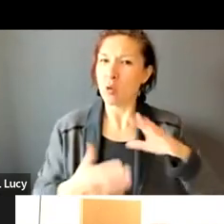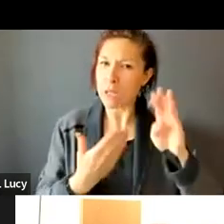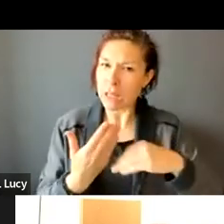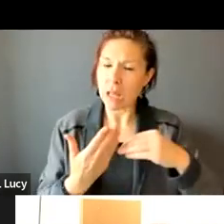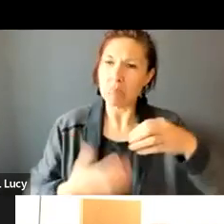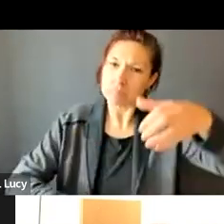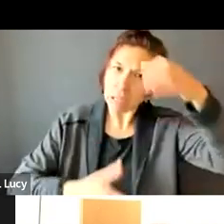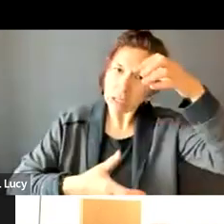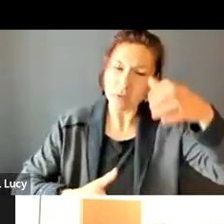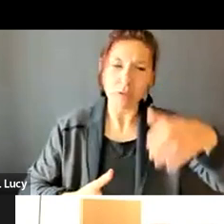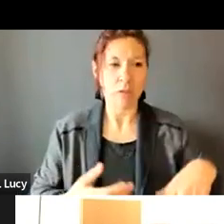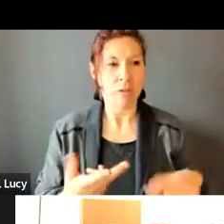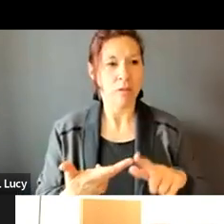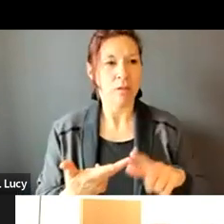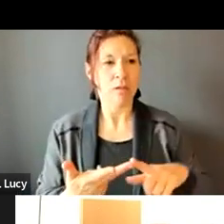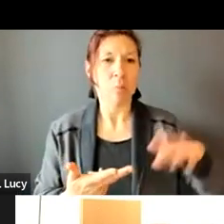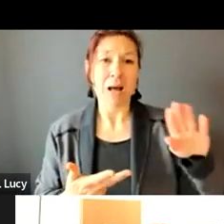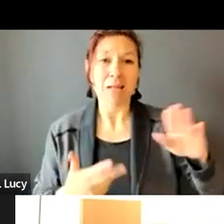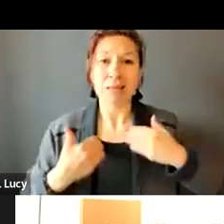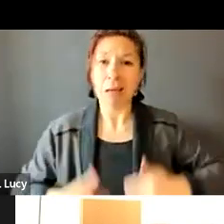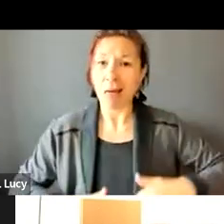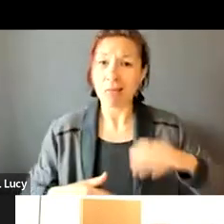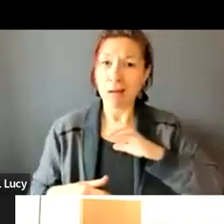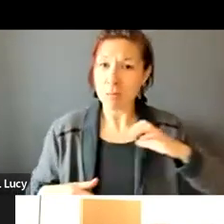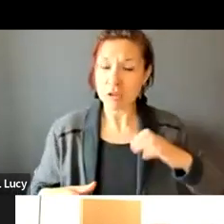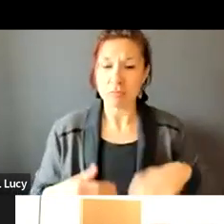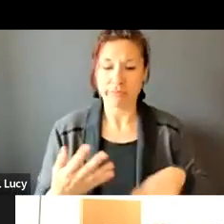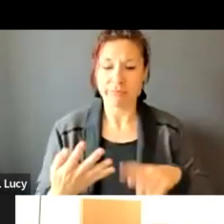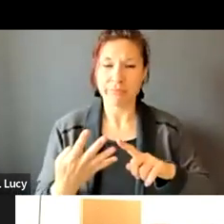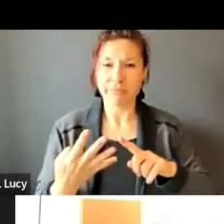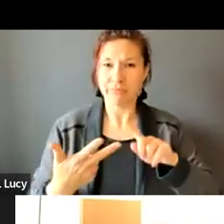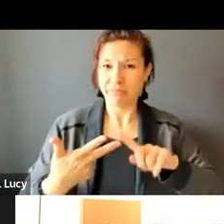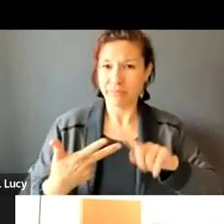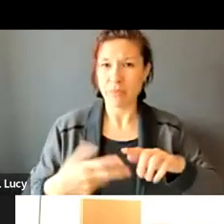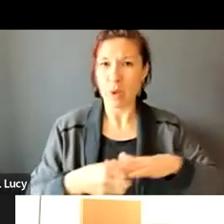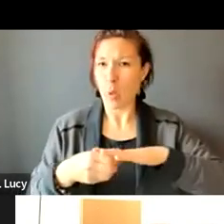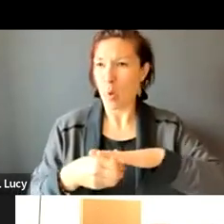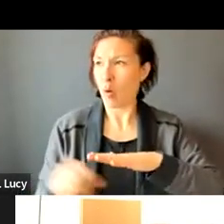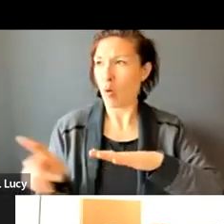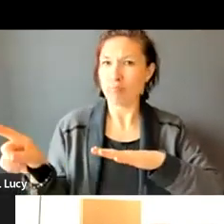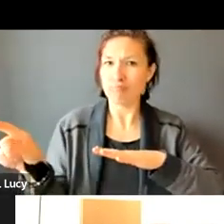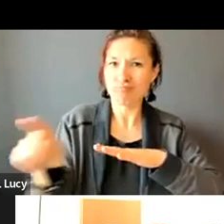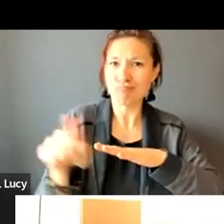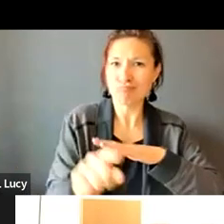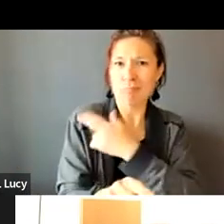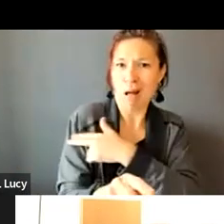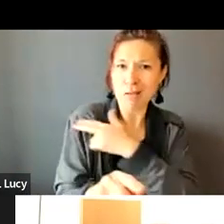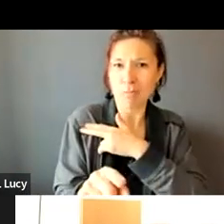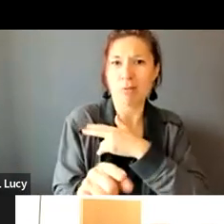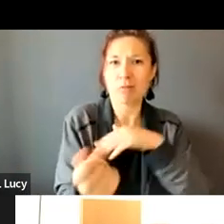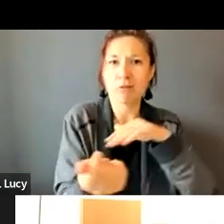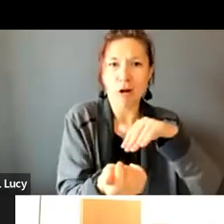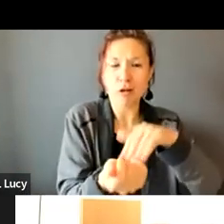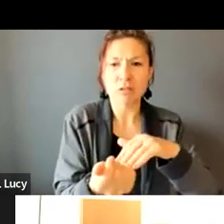people from the Health commission and local hospitals doctors who serve on that committee who screen the